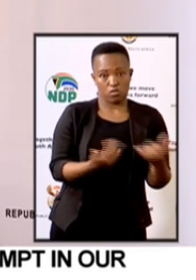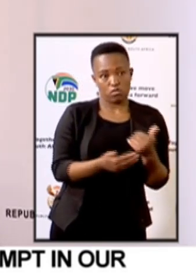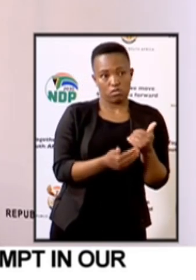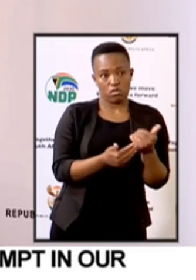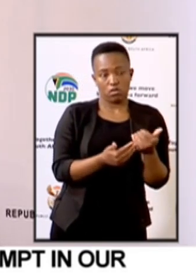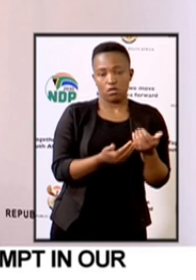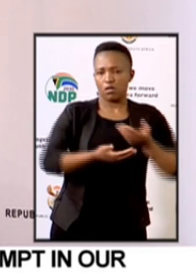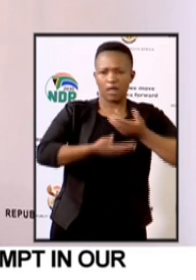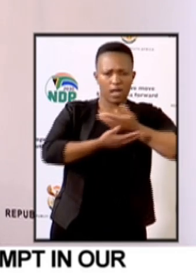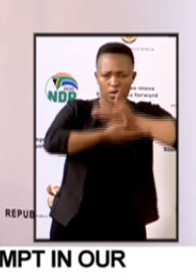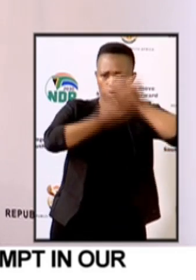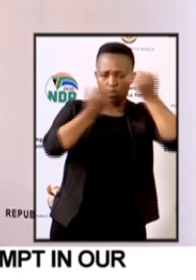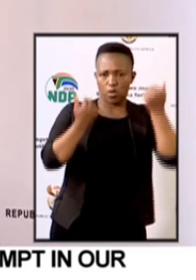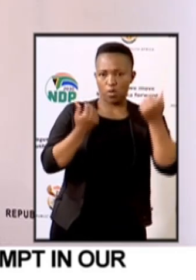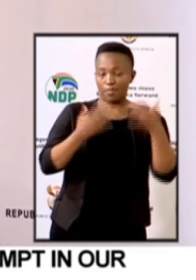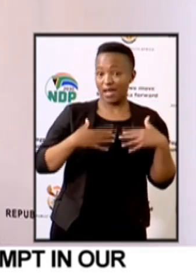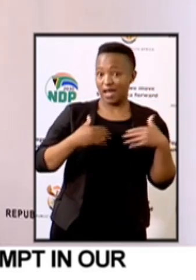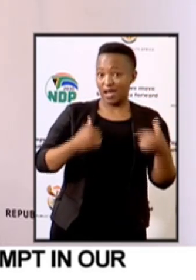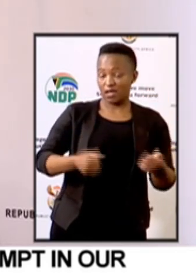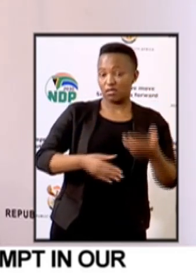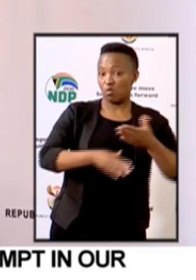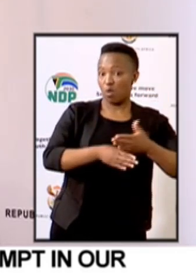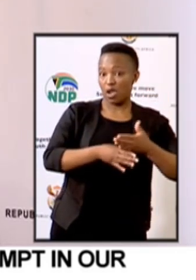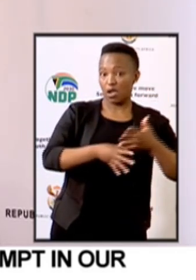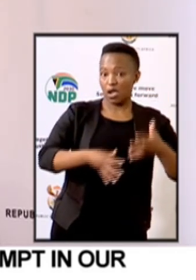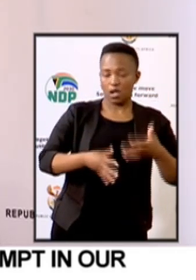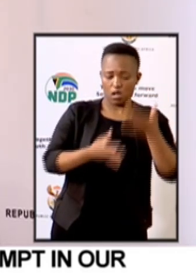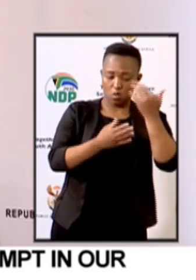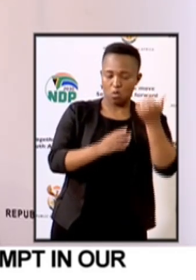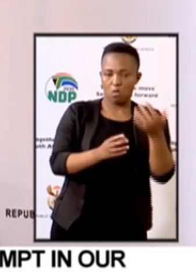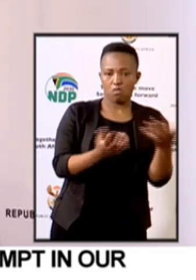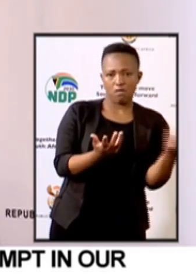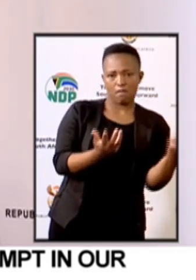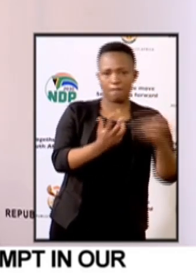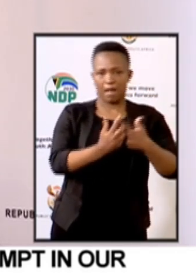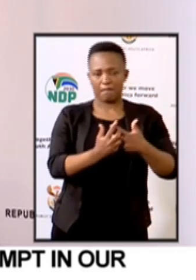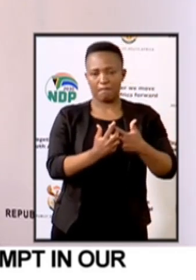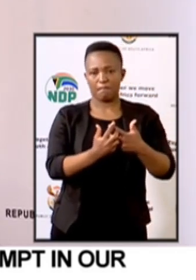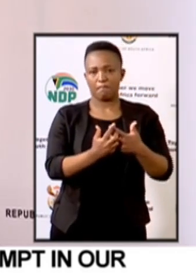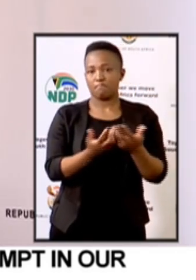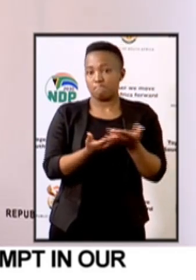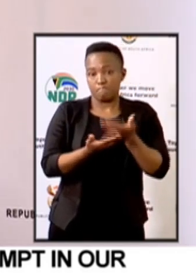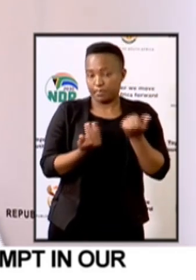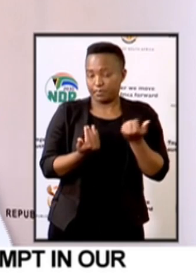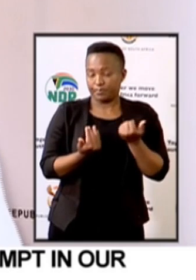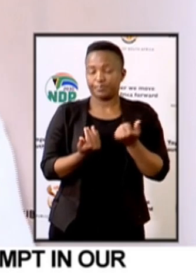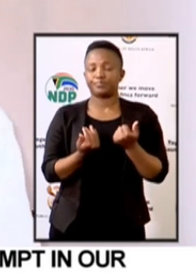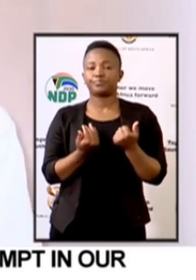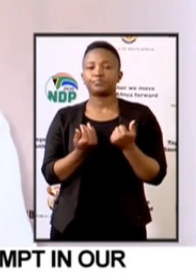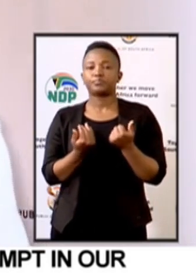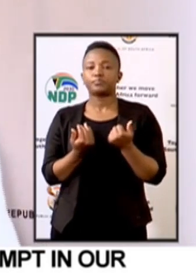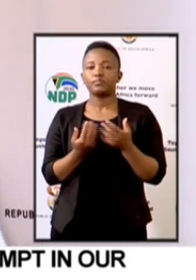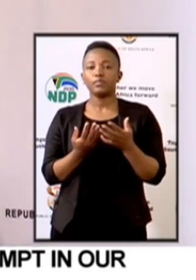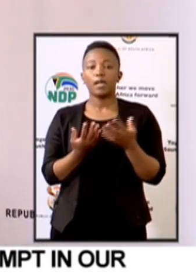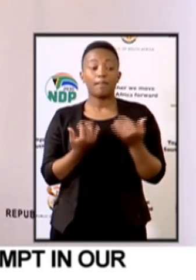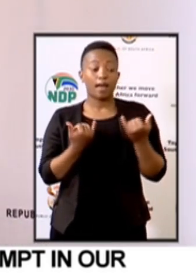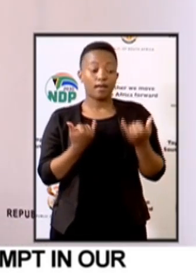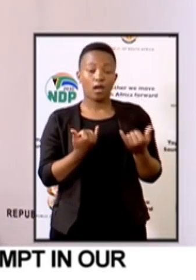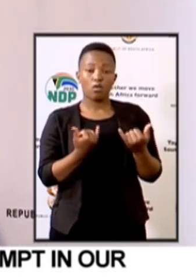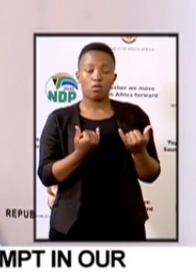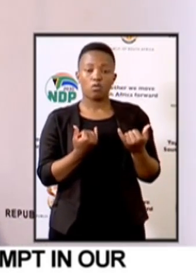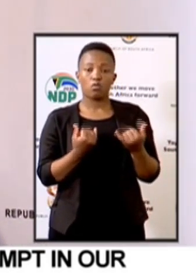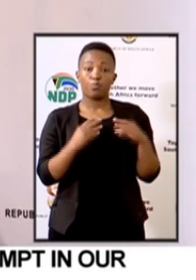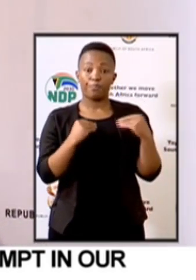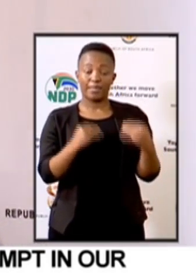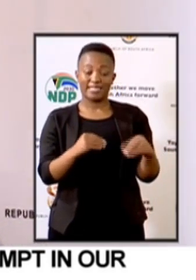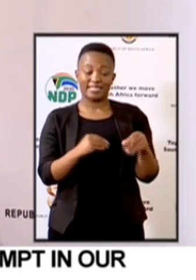to health workers, community health workers as well. But what we're working